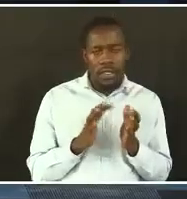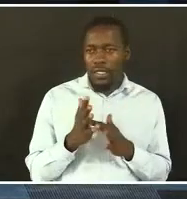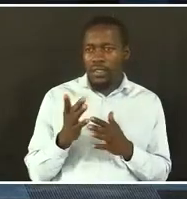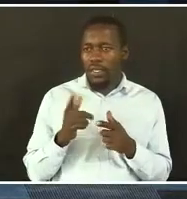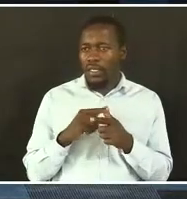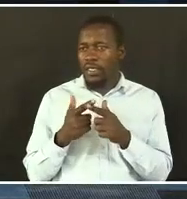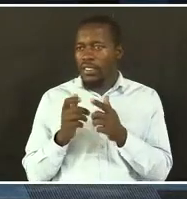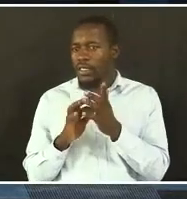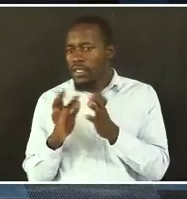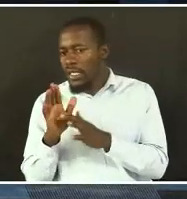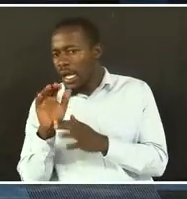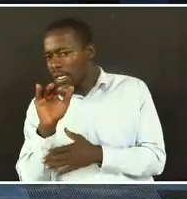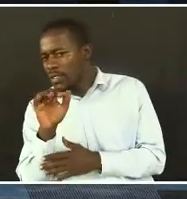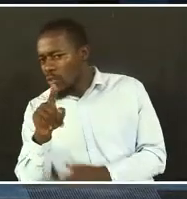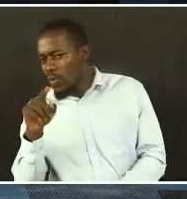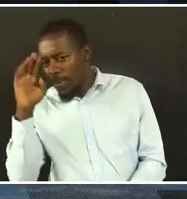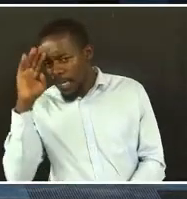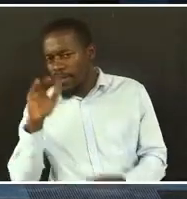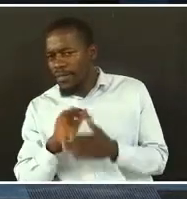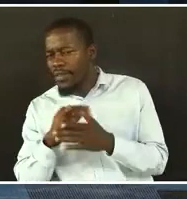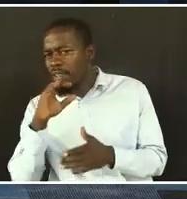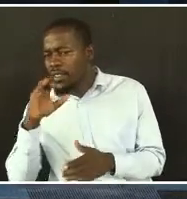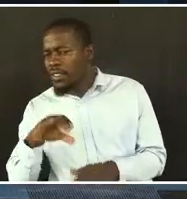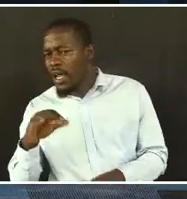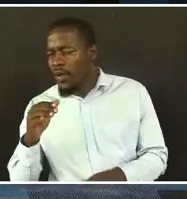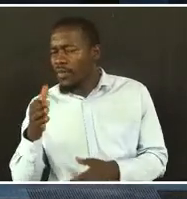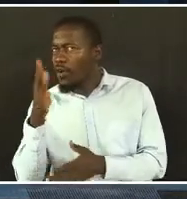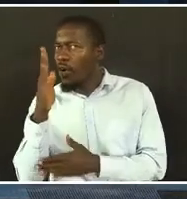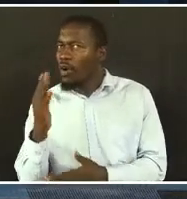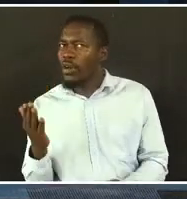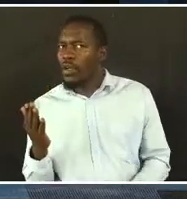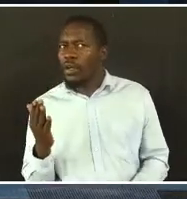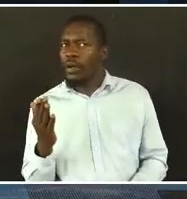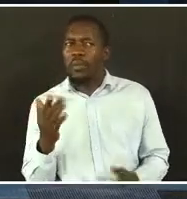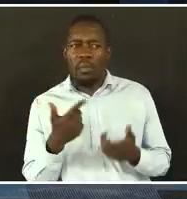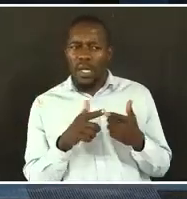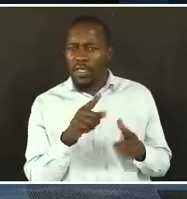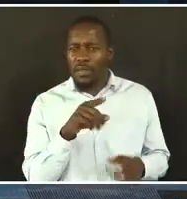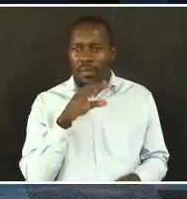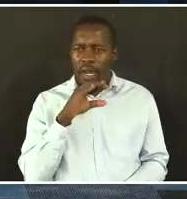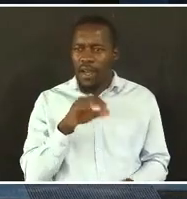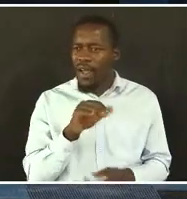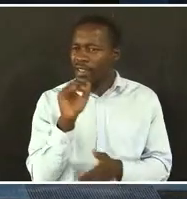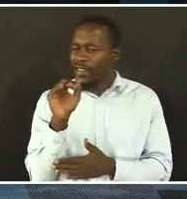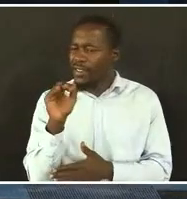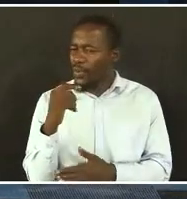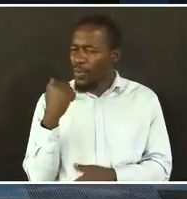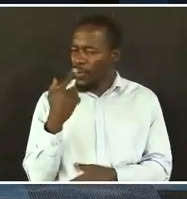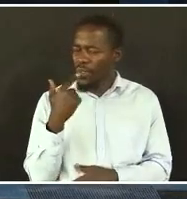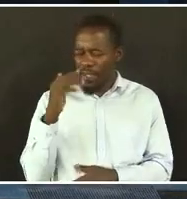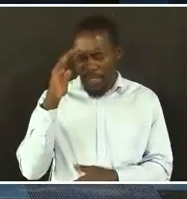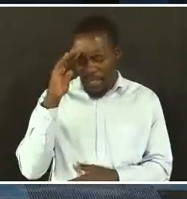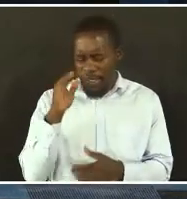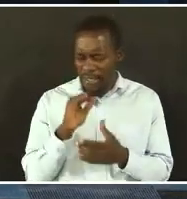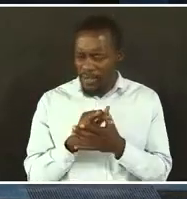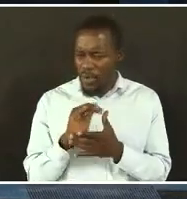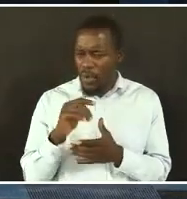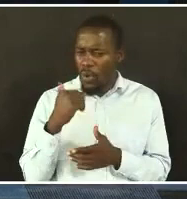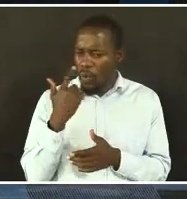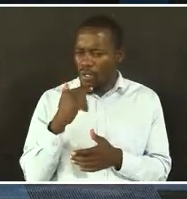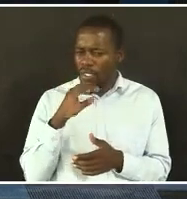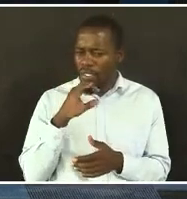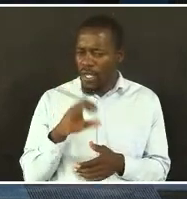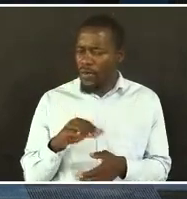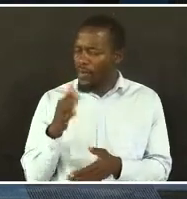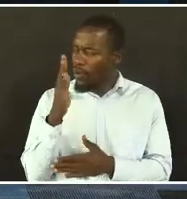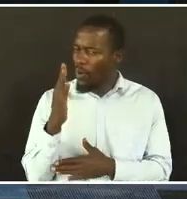God? The man tells Jesus, who is the Son of God so that I may believe on him? Now,